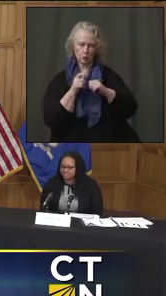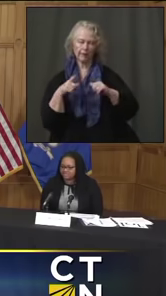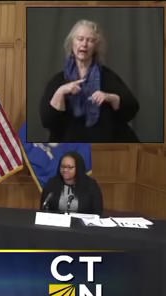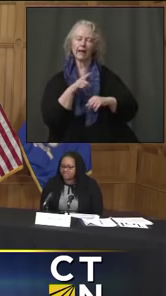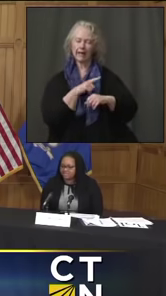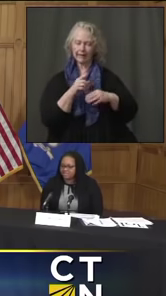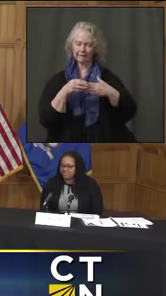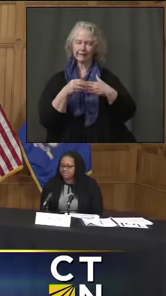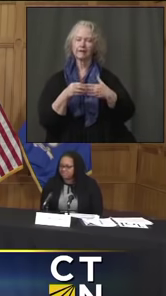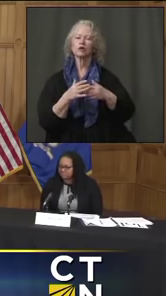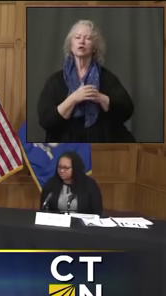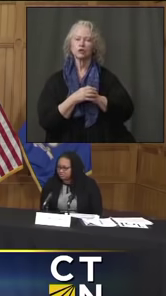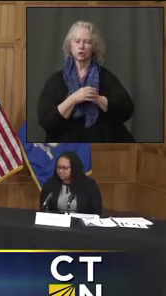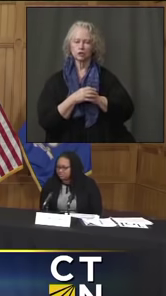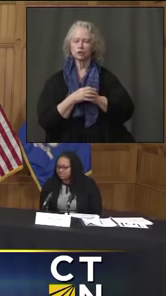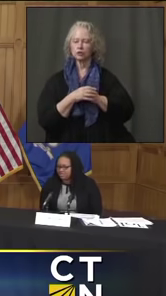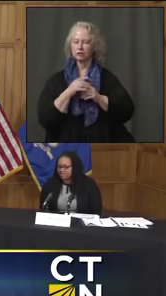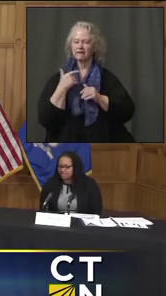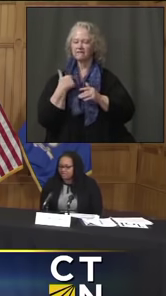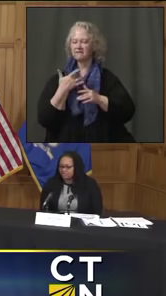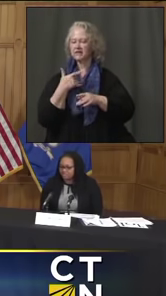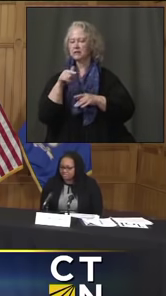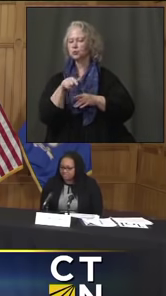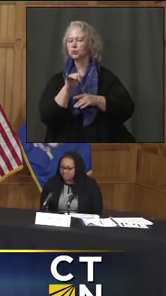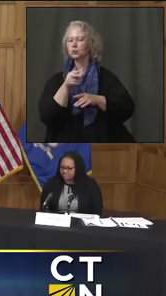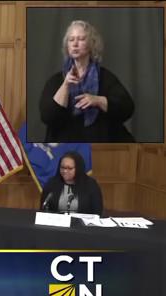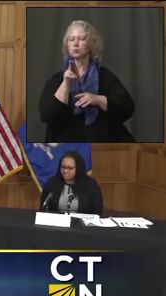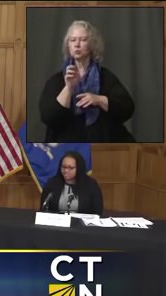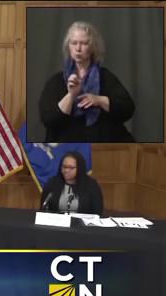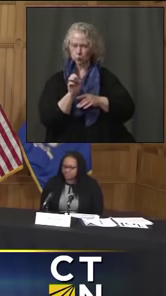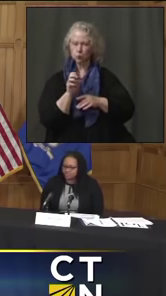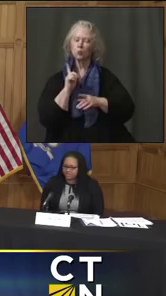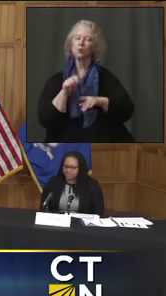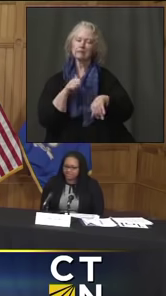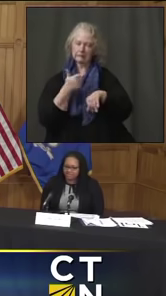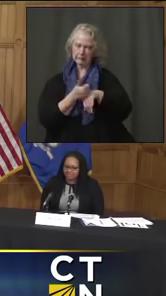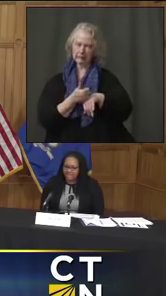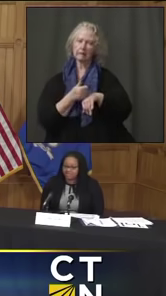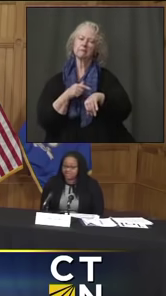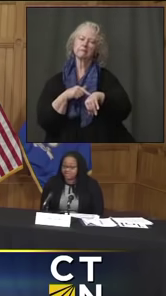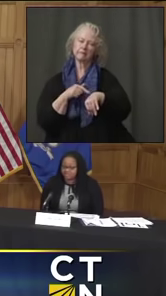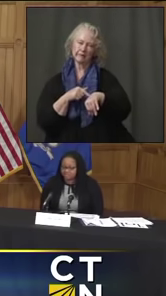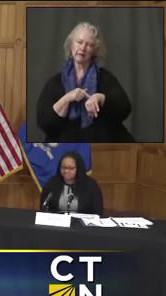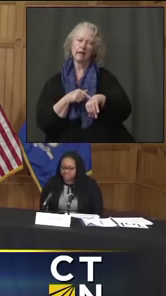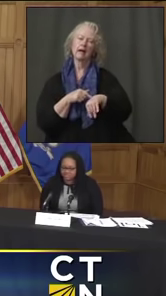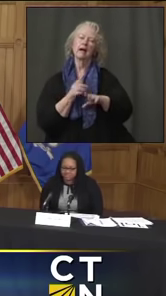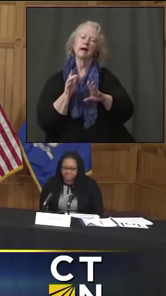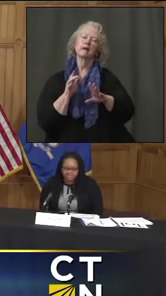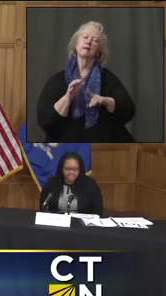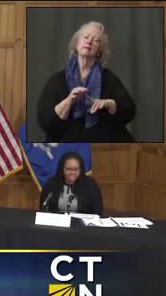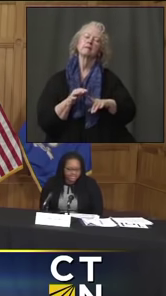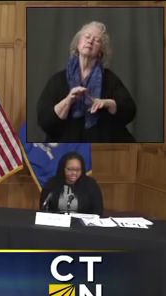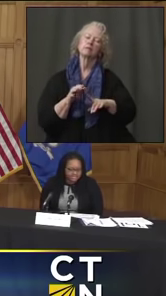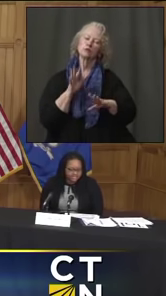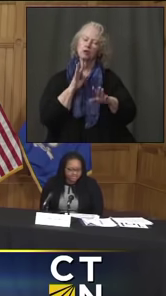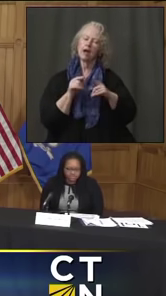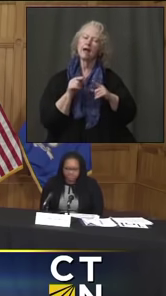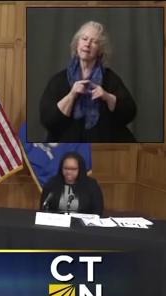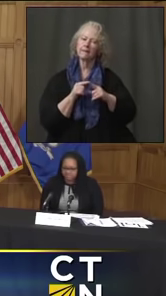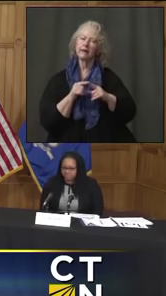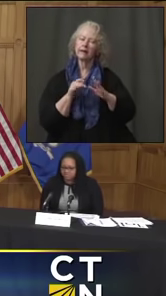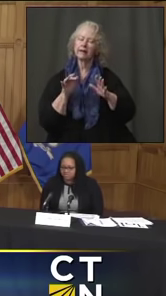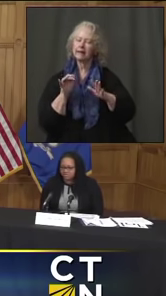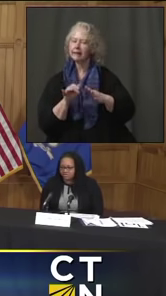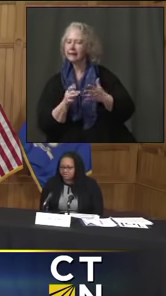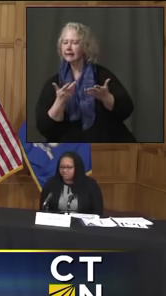leaders. Obviously, in the month of June, we will need a special session to have them act upon a deficiency bill, and the extent to which